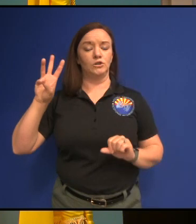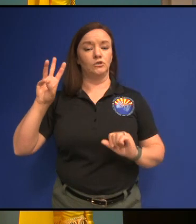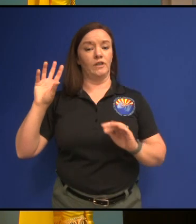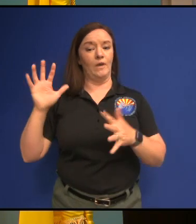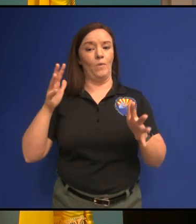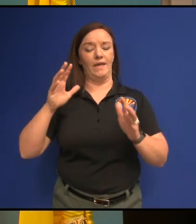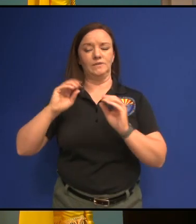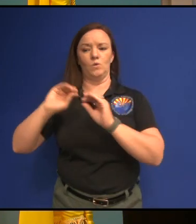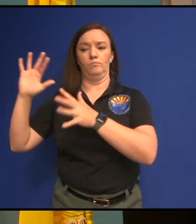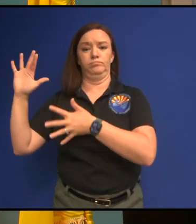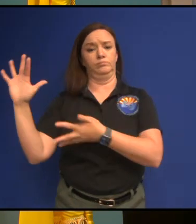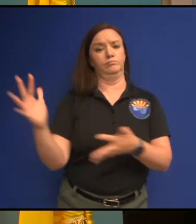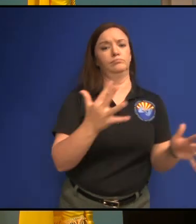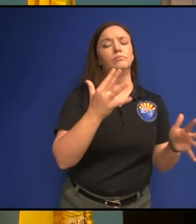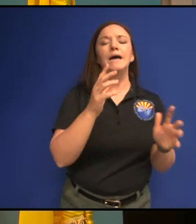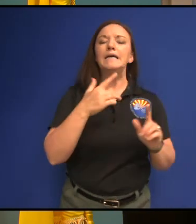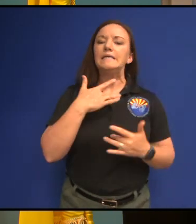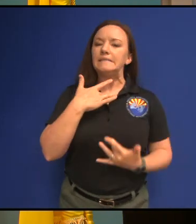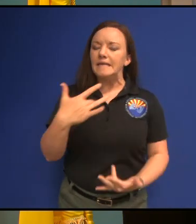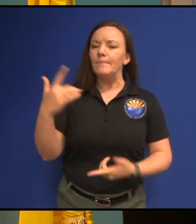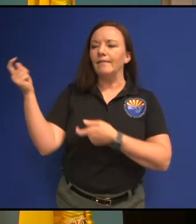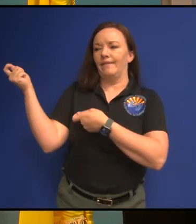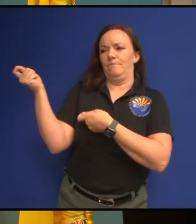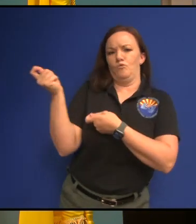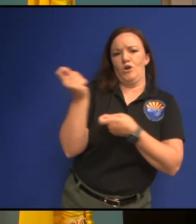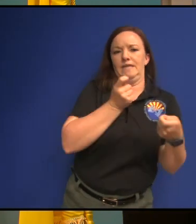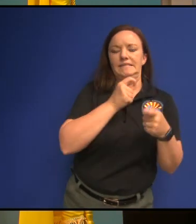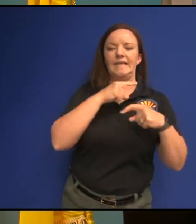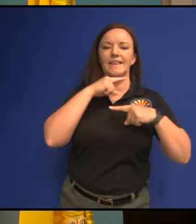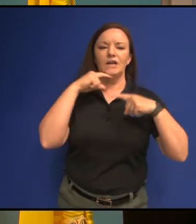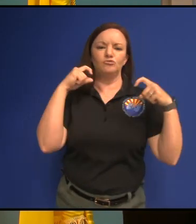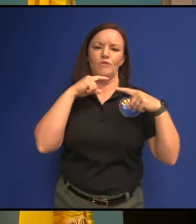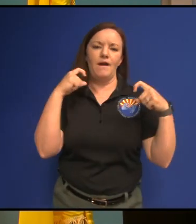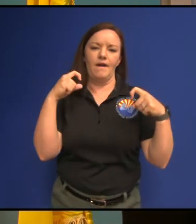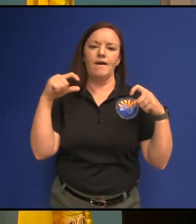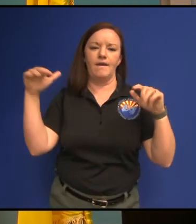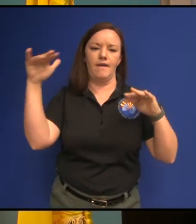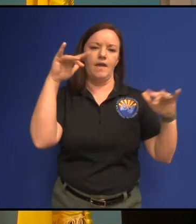generally brings dry air into northern New Mexico.